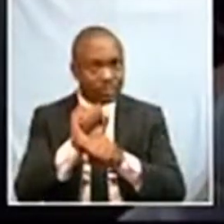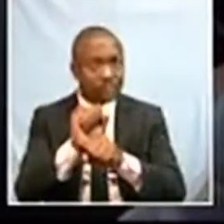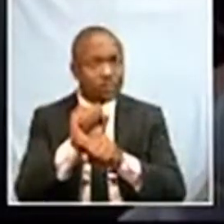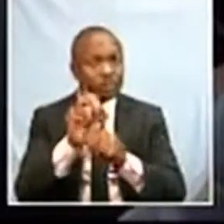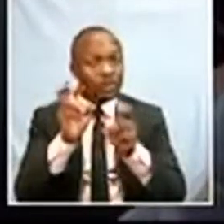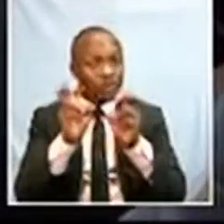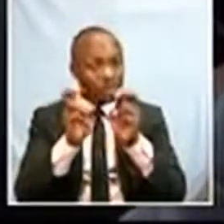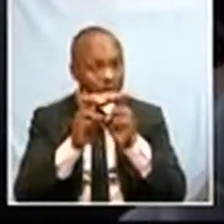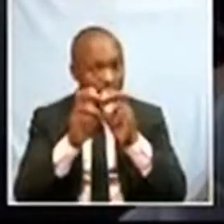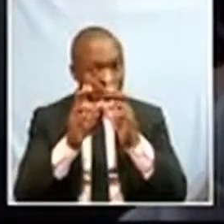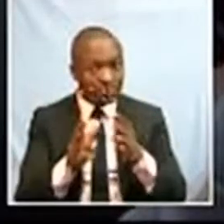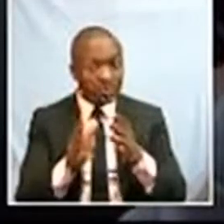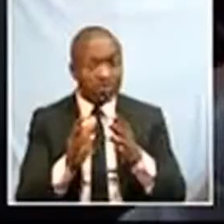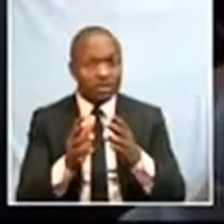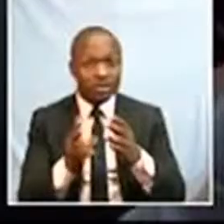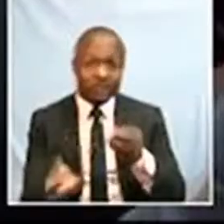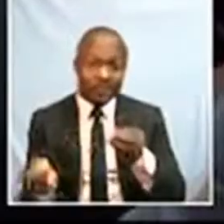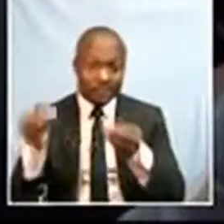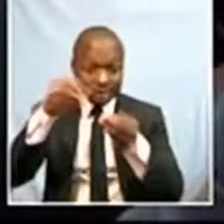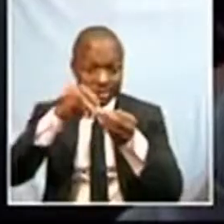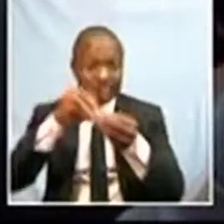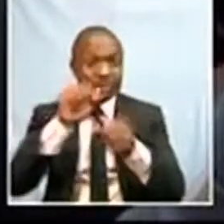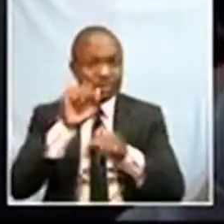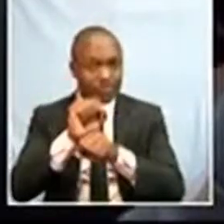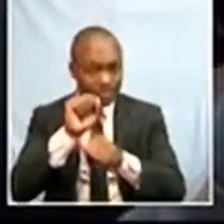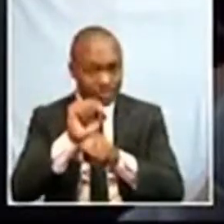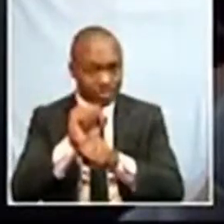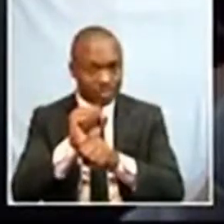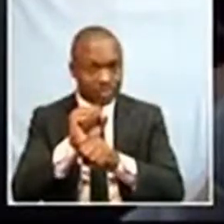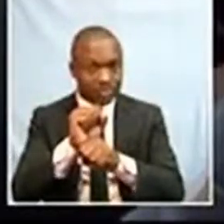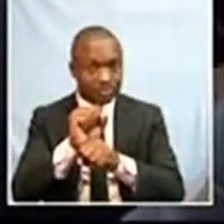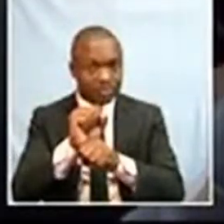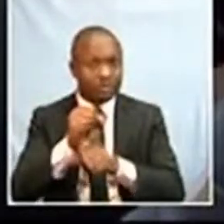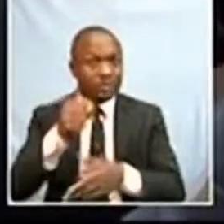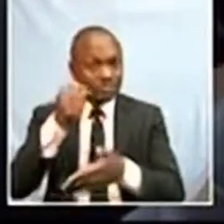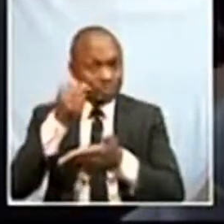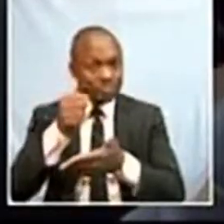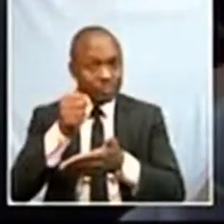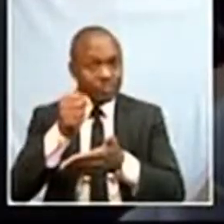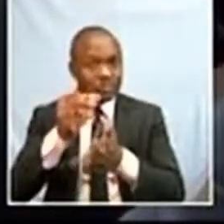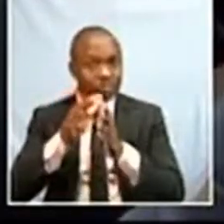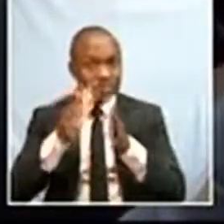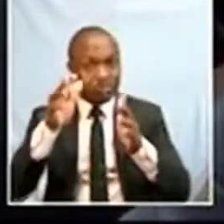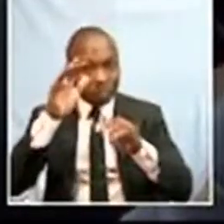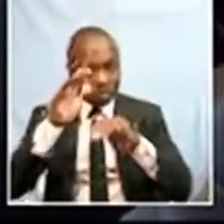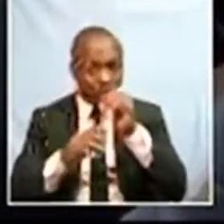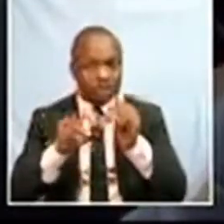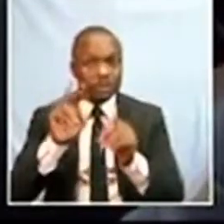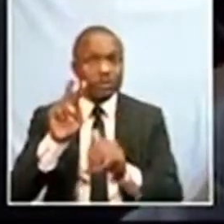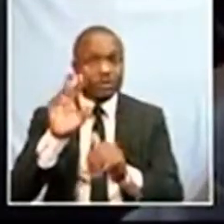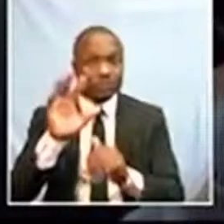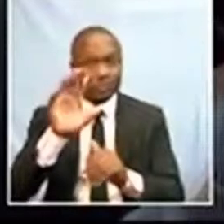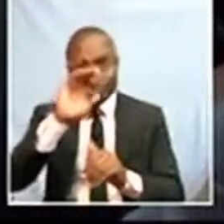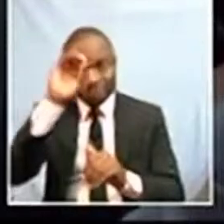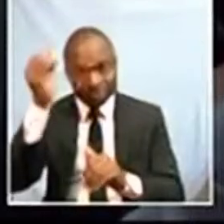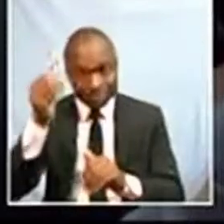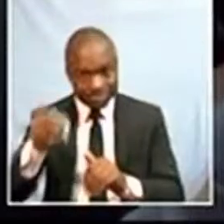contractor whose additional works amounting to more than 25%?